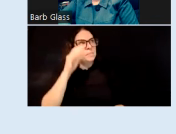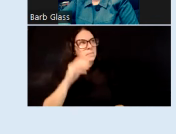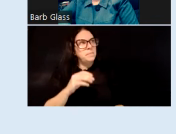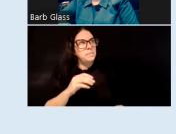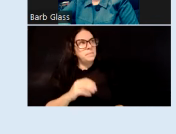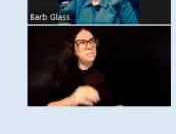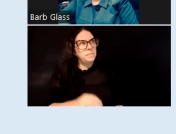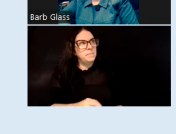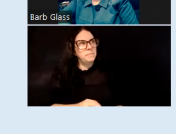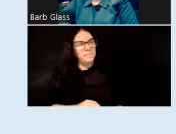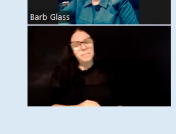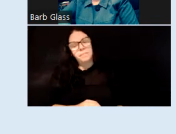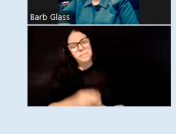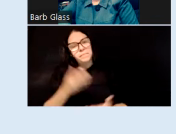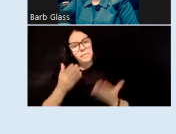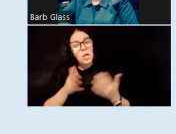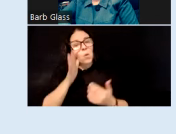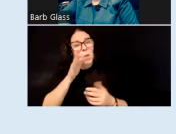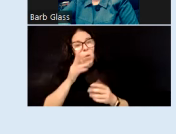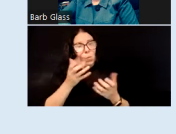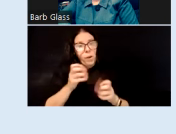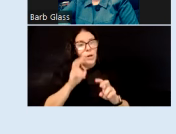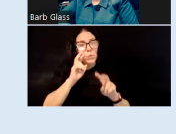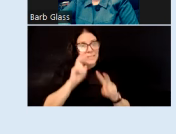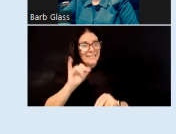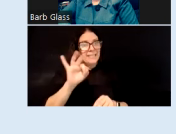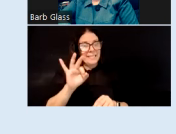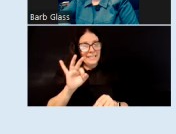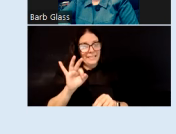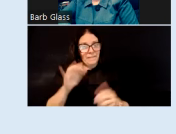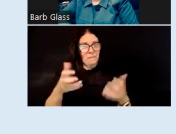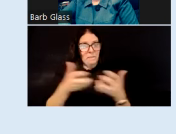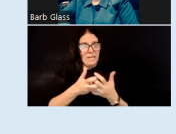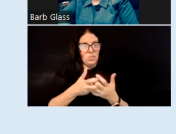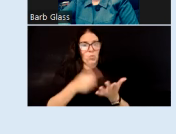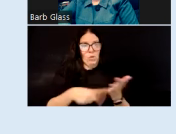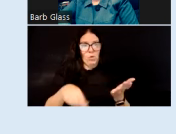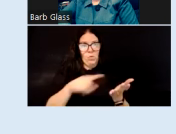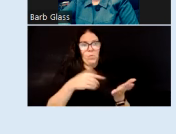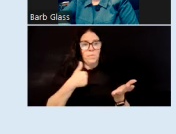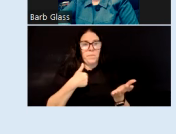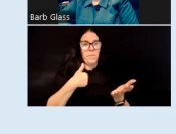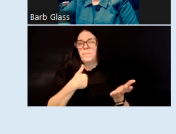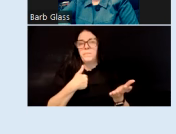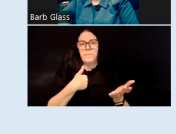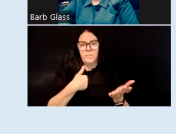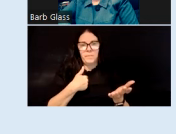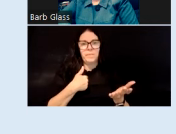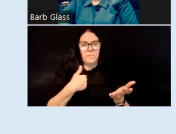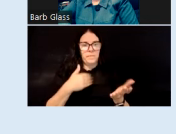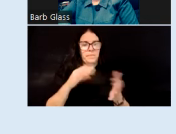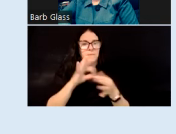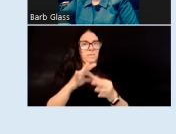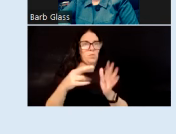You're going to want to see whether or not what's in there matches what you have on your registration